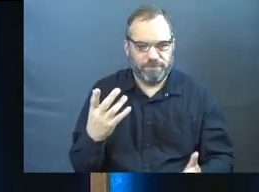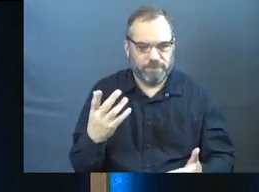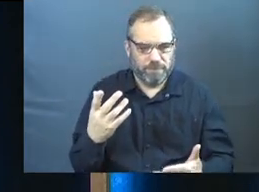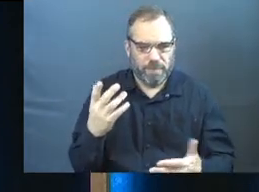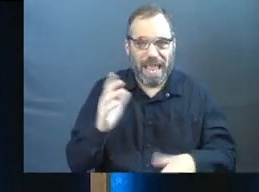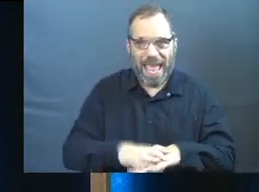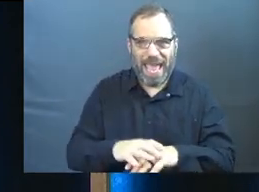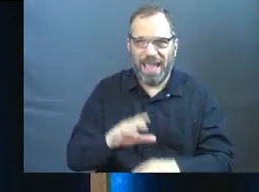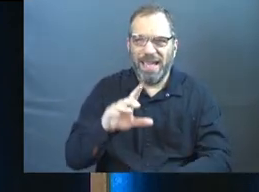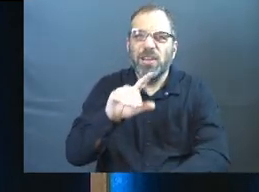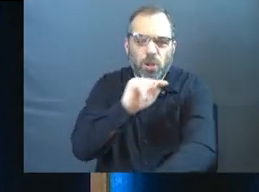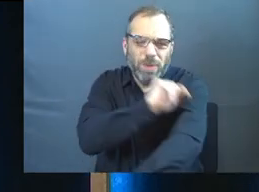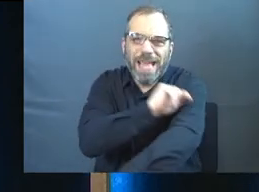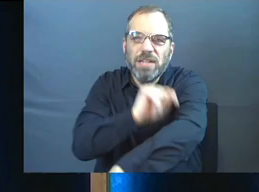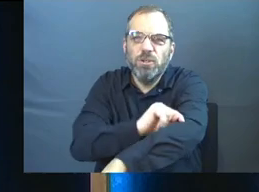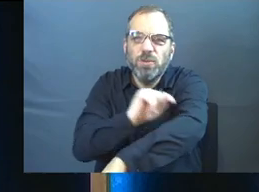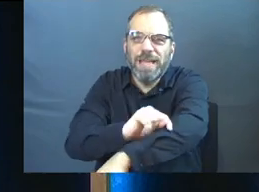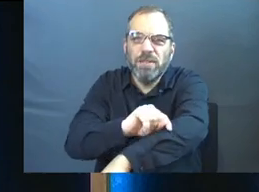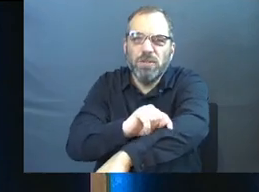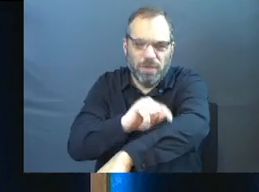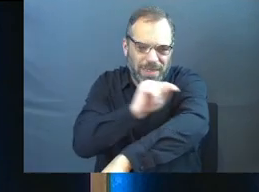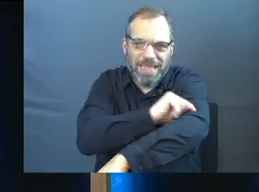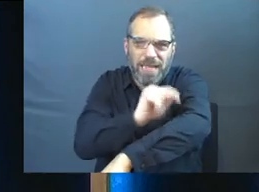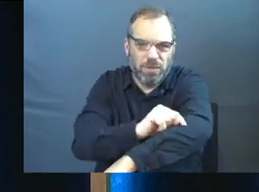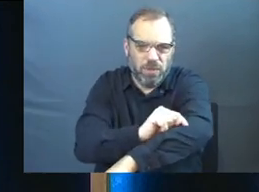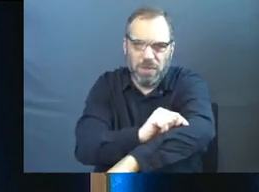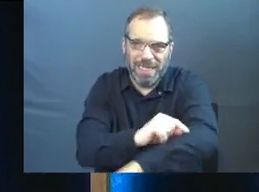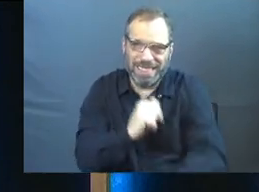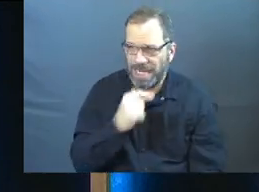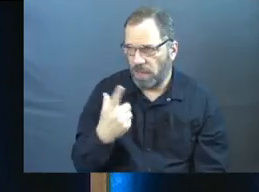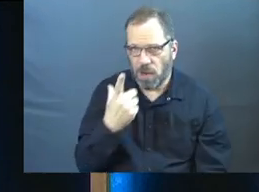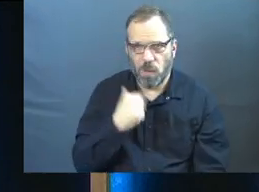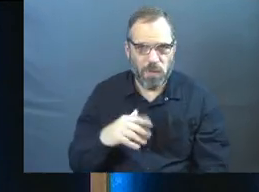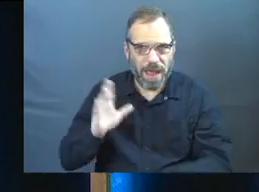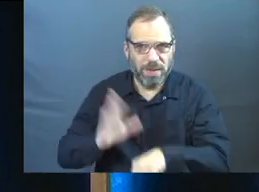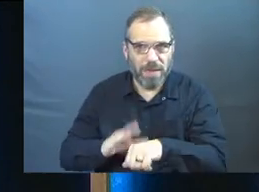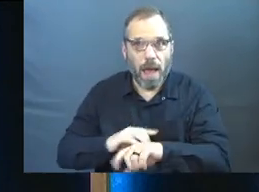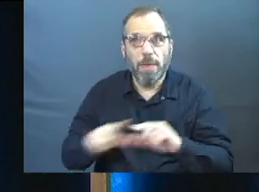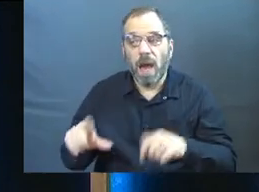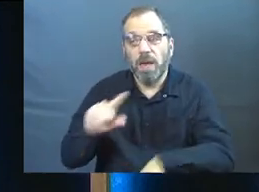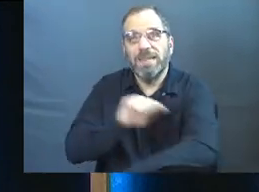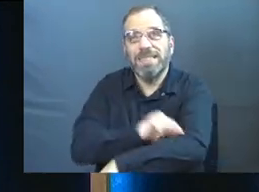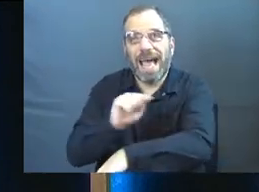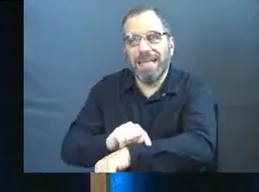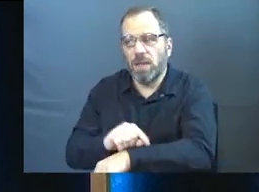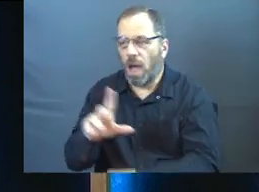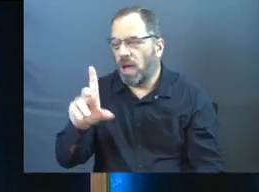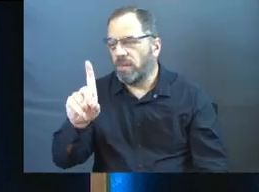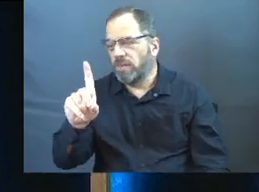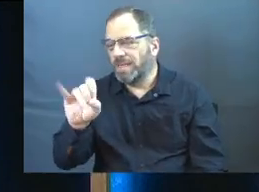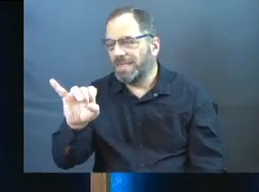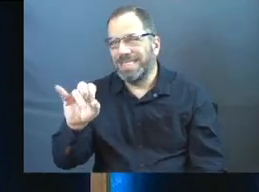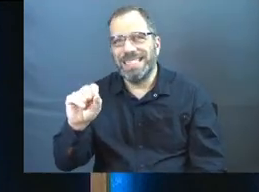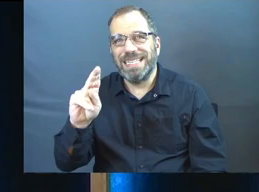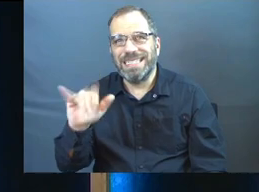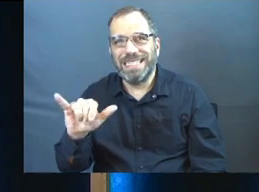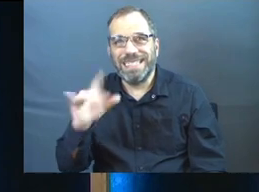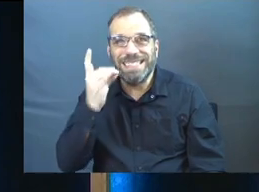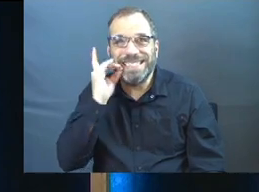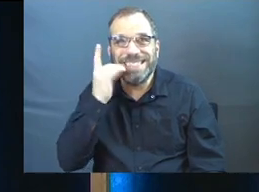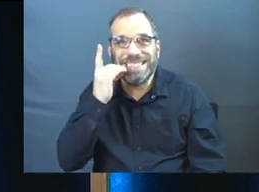a tattoo. Like if they've got a tattoo, that might not be a red flag. But if it's a tattoo of a Disney character,